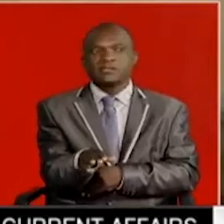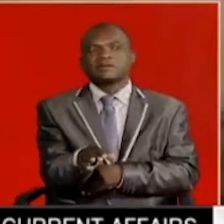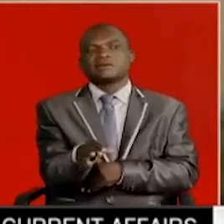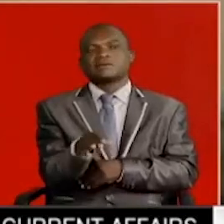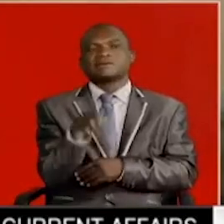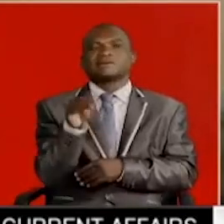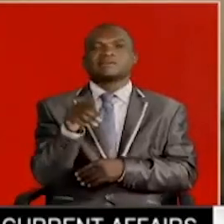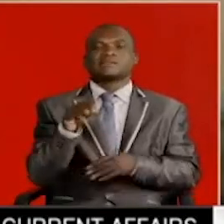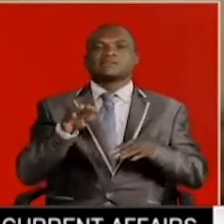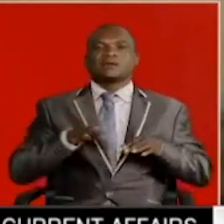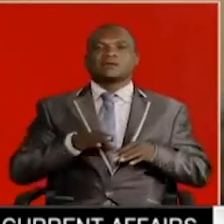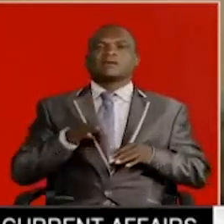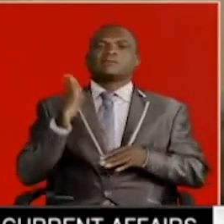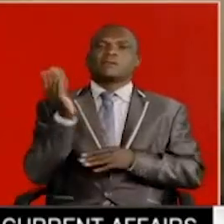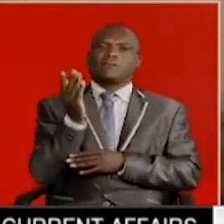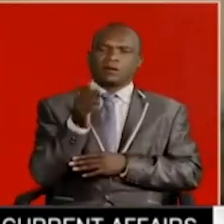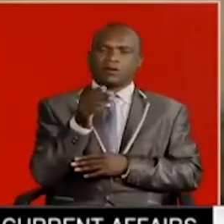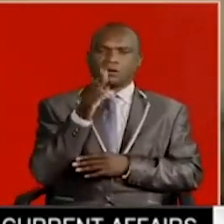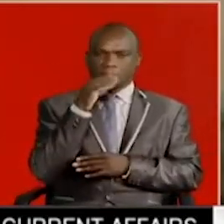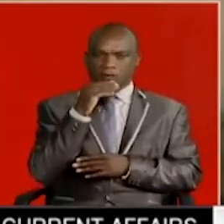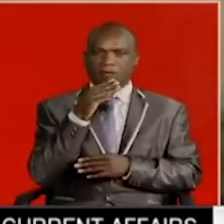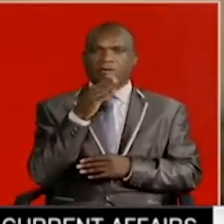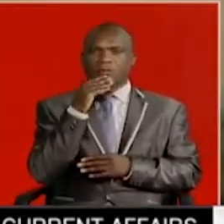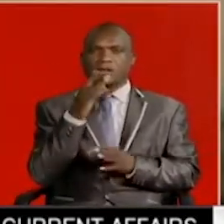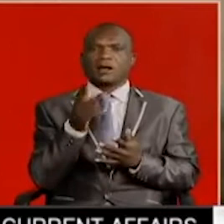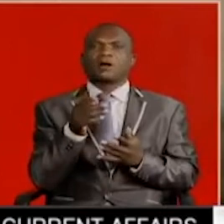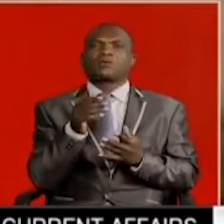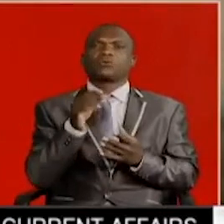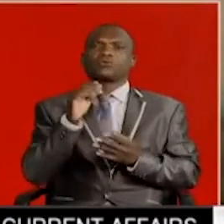Madam President, we come to the supply chain